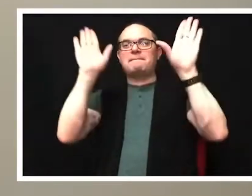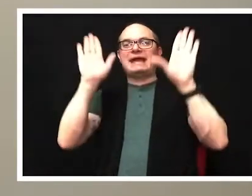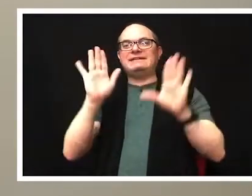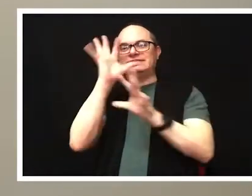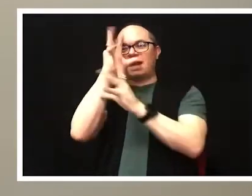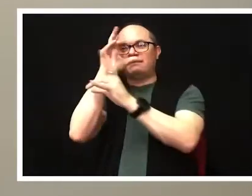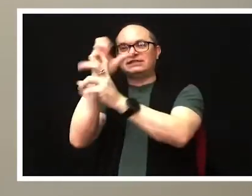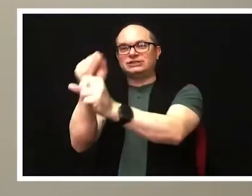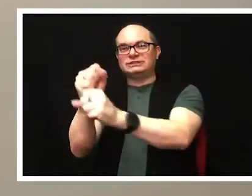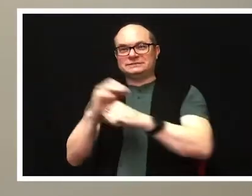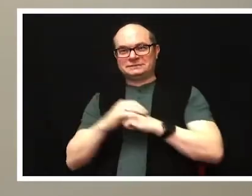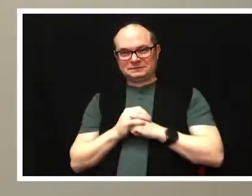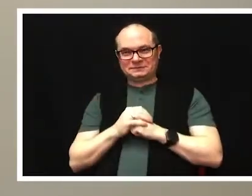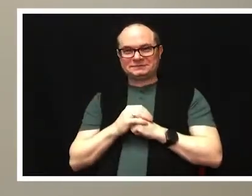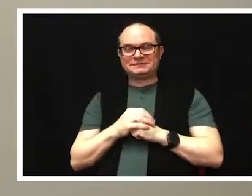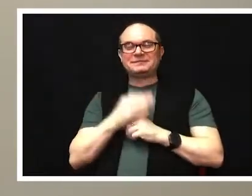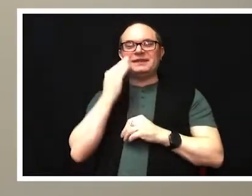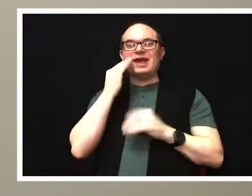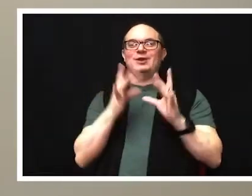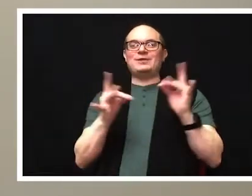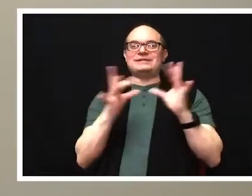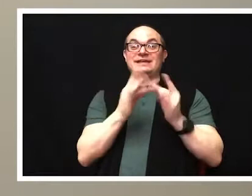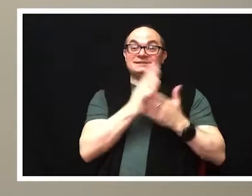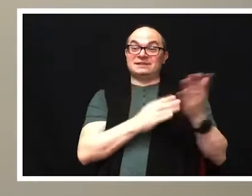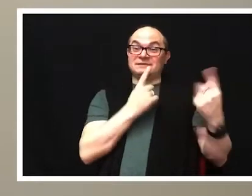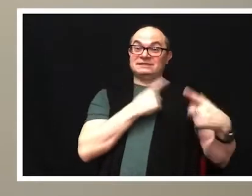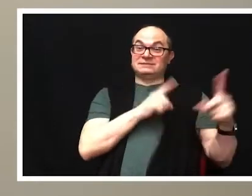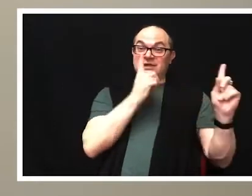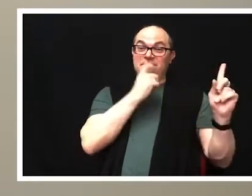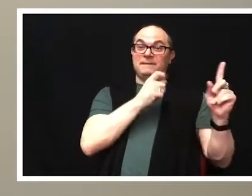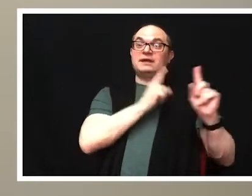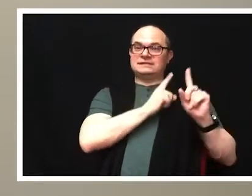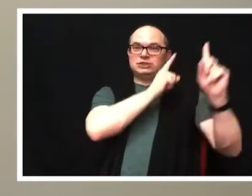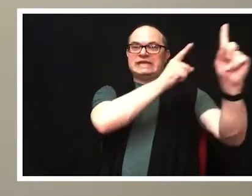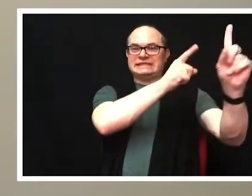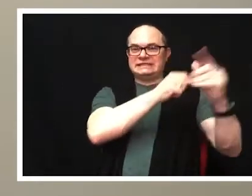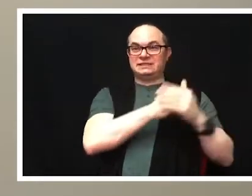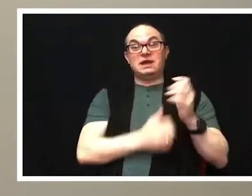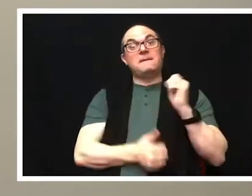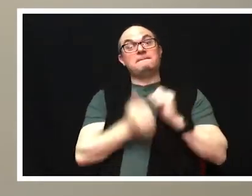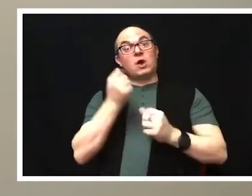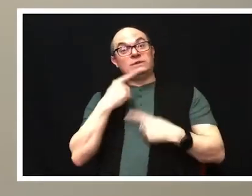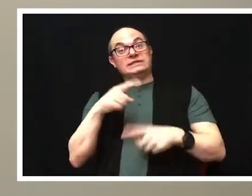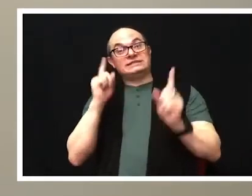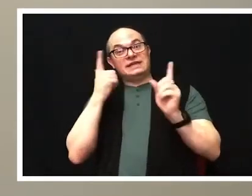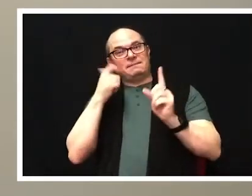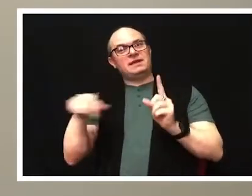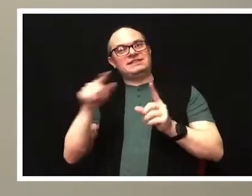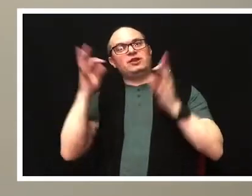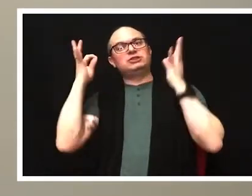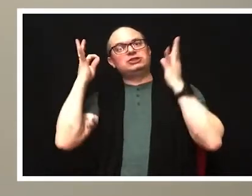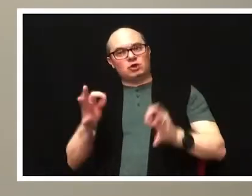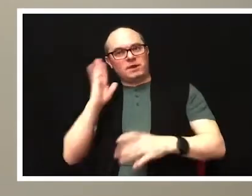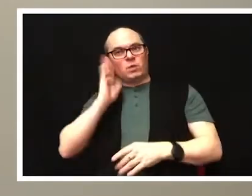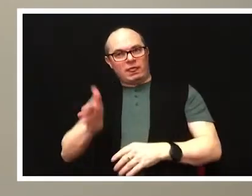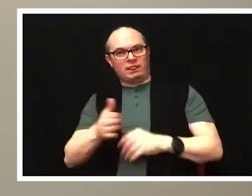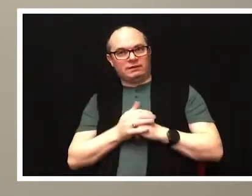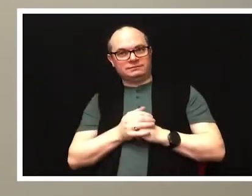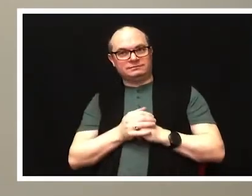obsession." I know you all know the saying, some succeed because they are destined to, but most succeed because they are determined